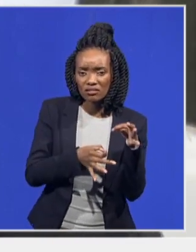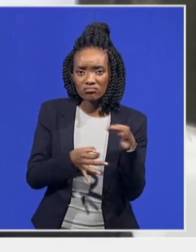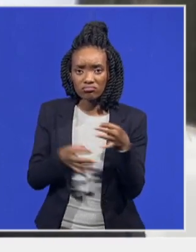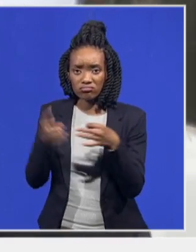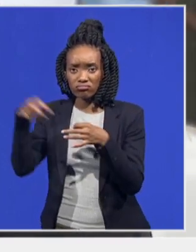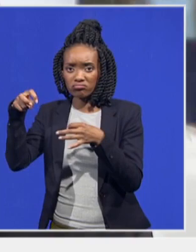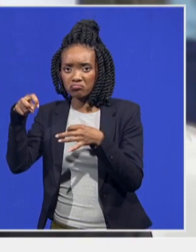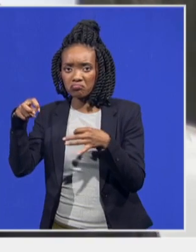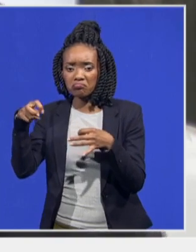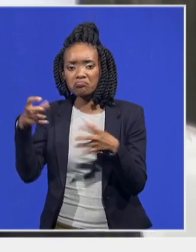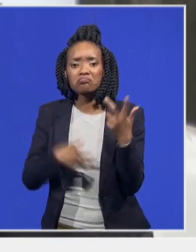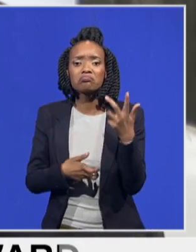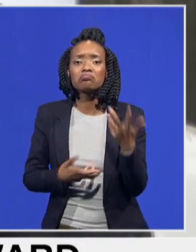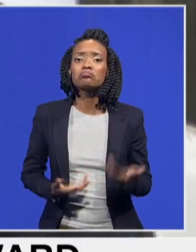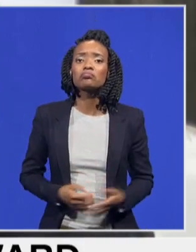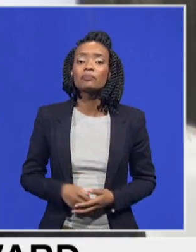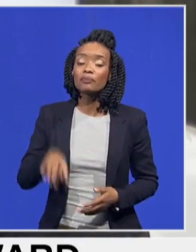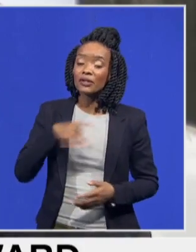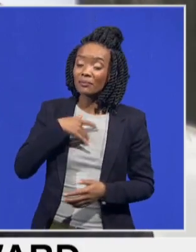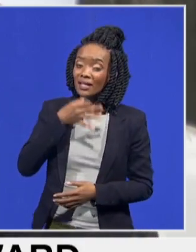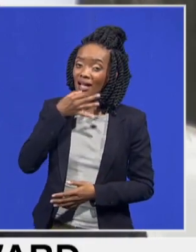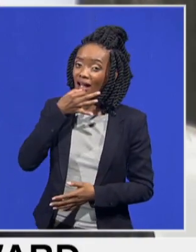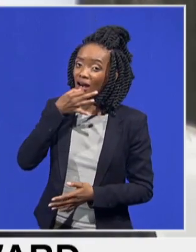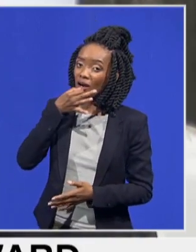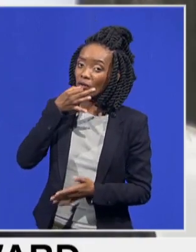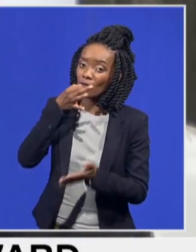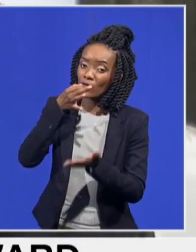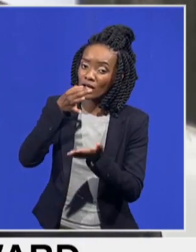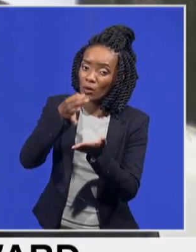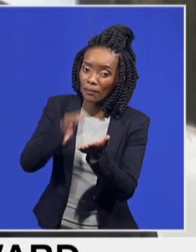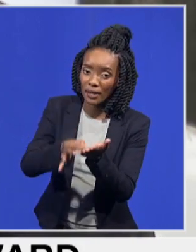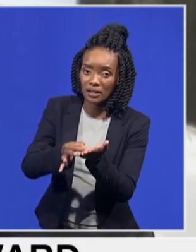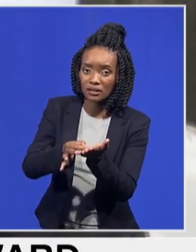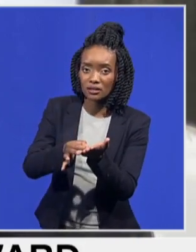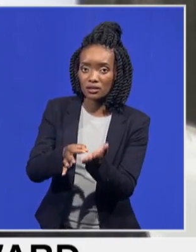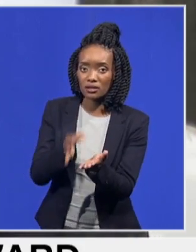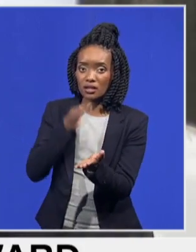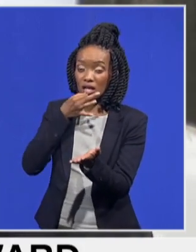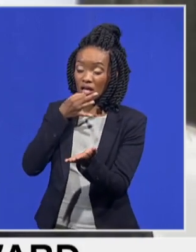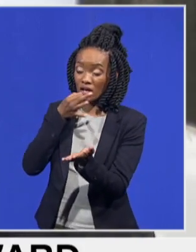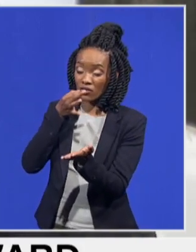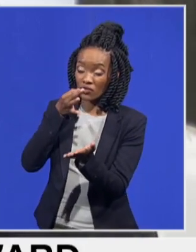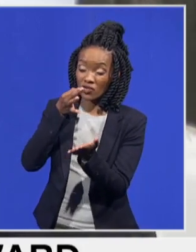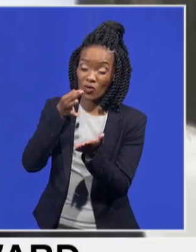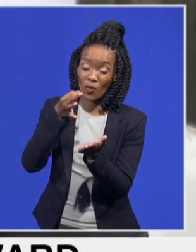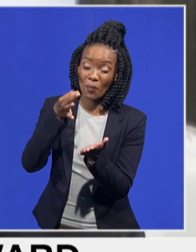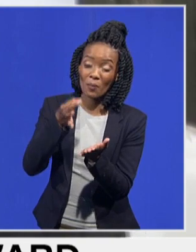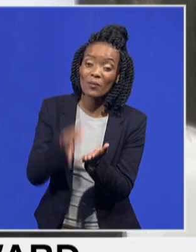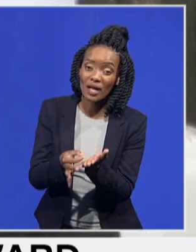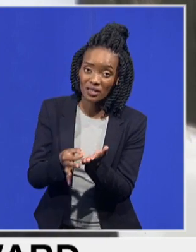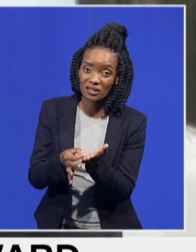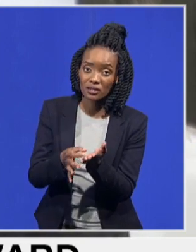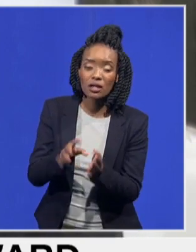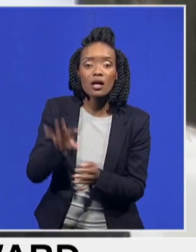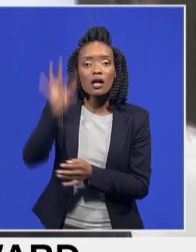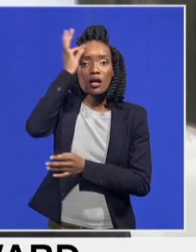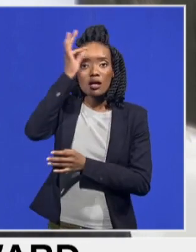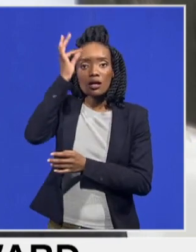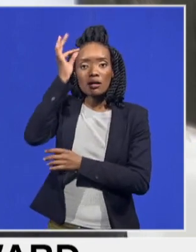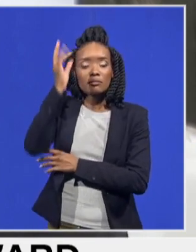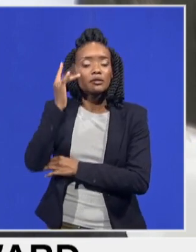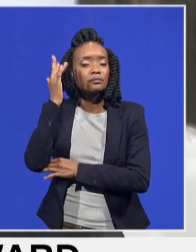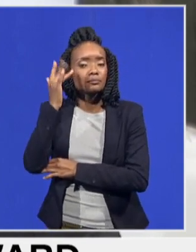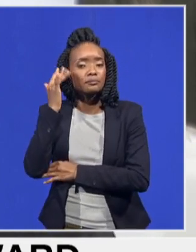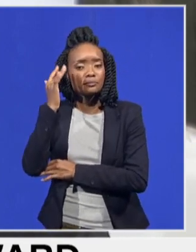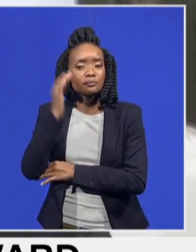really recommend, strongly recommend, that your government should consider about the e-visa policy